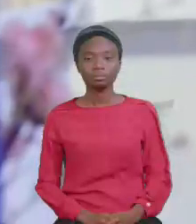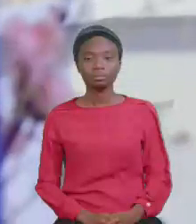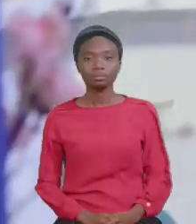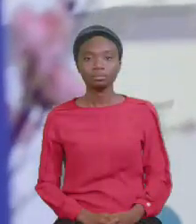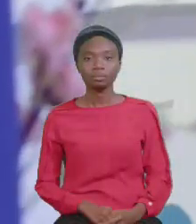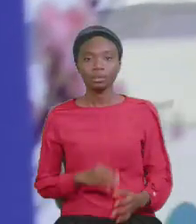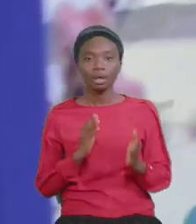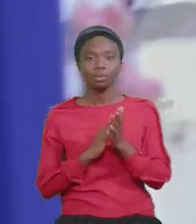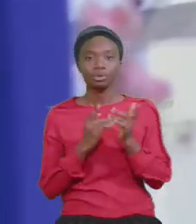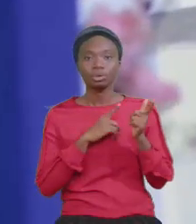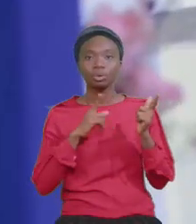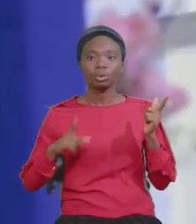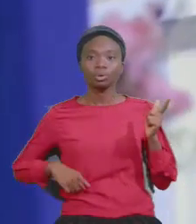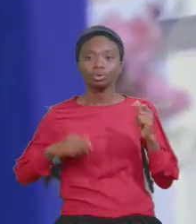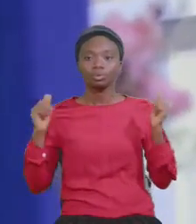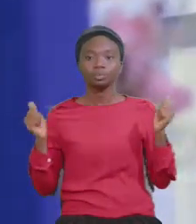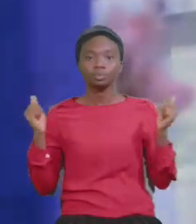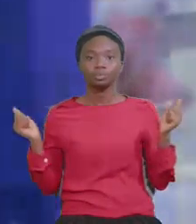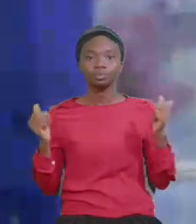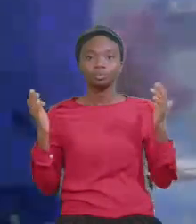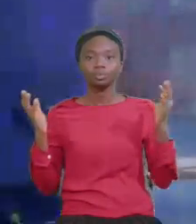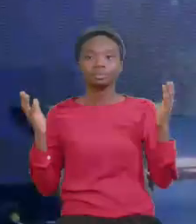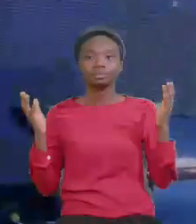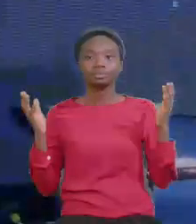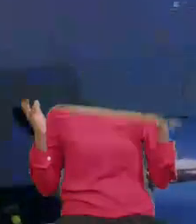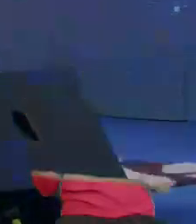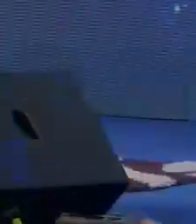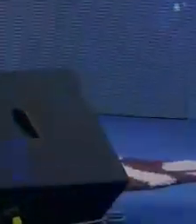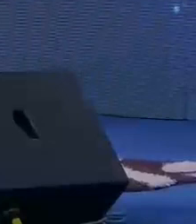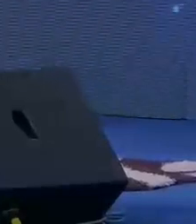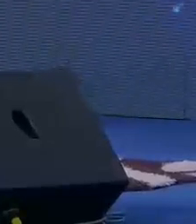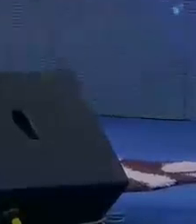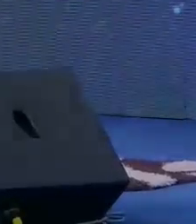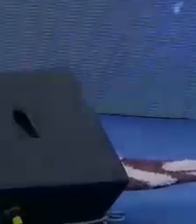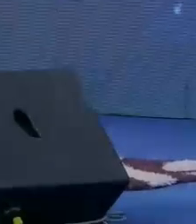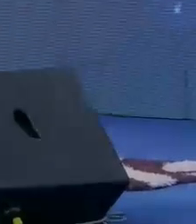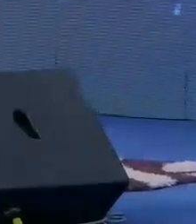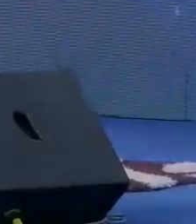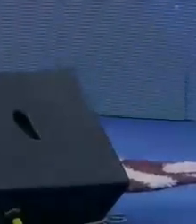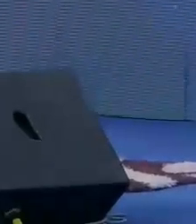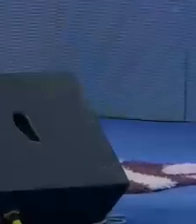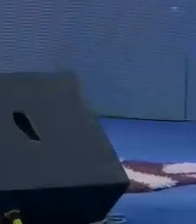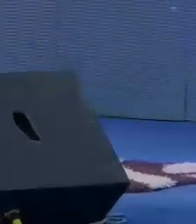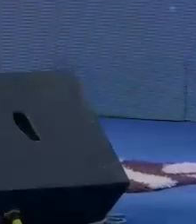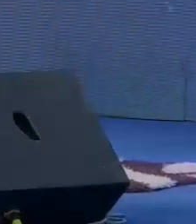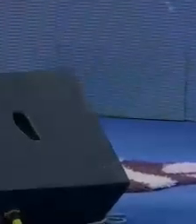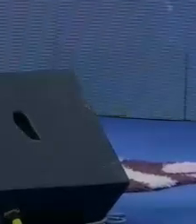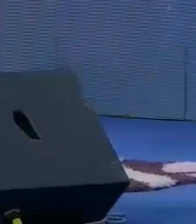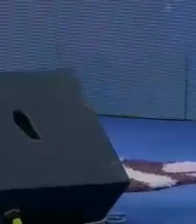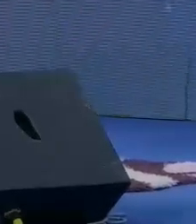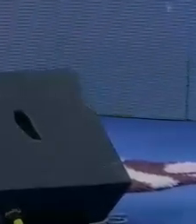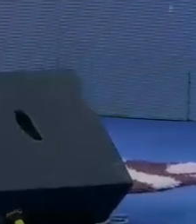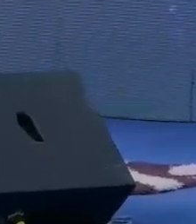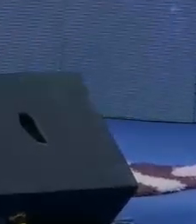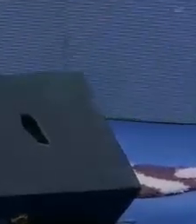Lord. Gloire à Dieu. I understand the choir that is supposed to sing, they're still on their way.